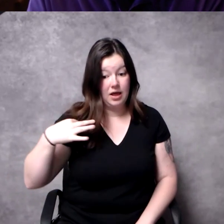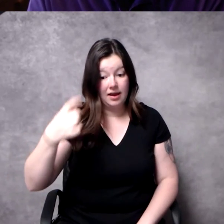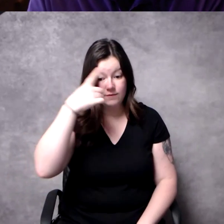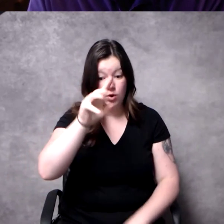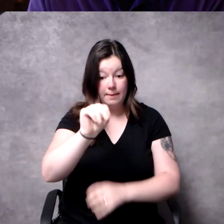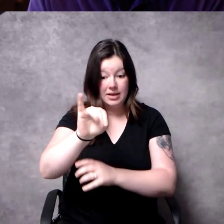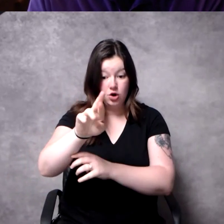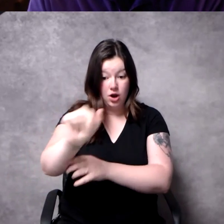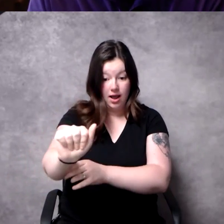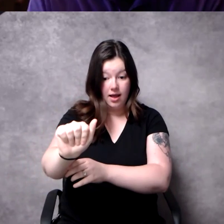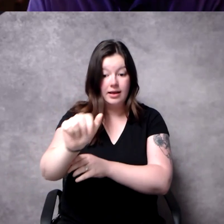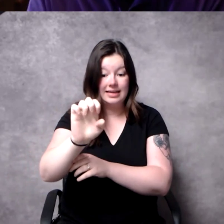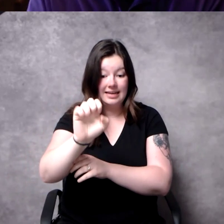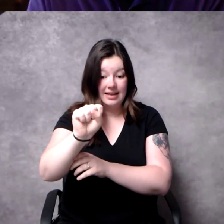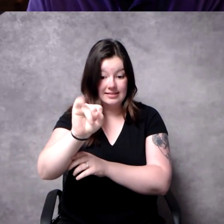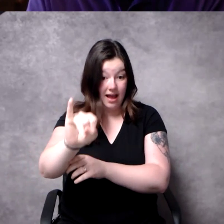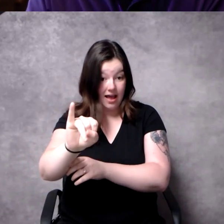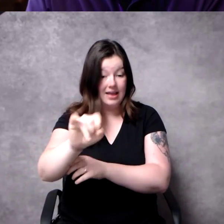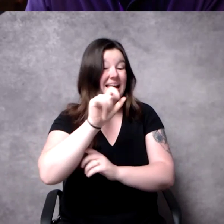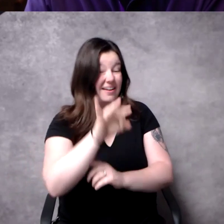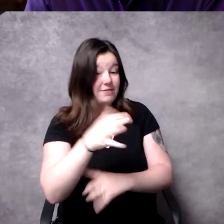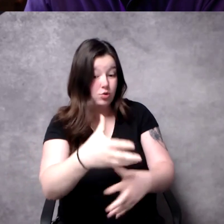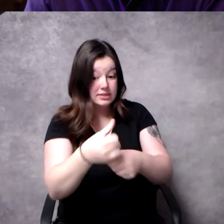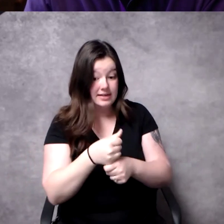if they receive a SURE award?